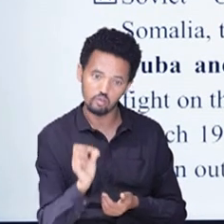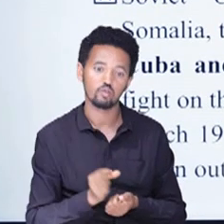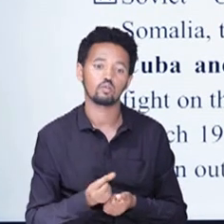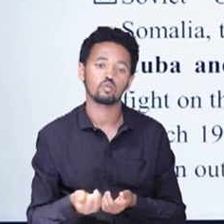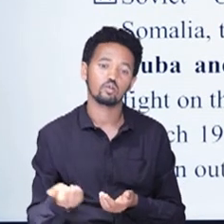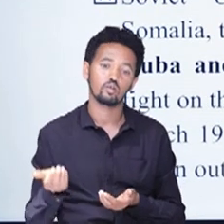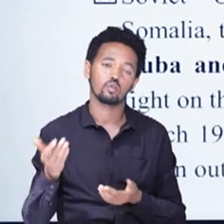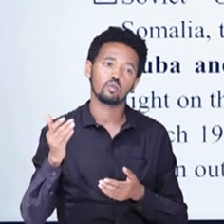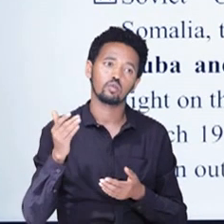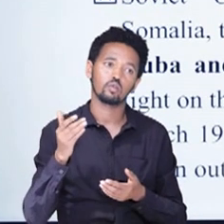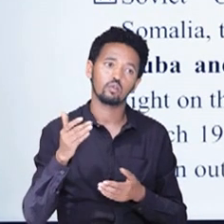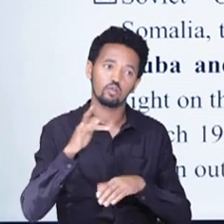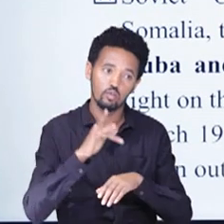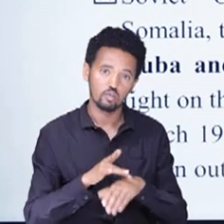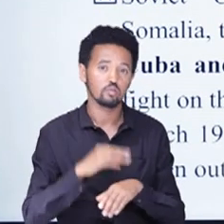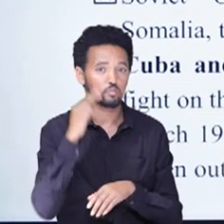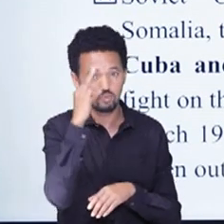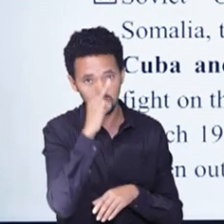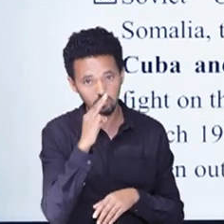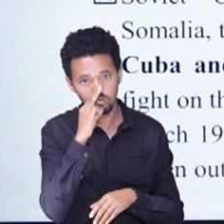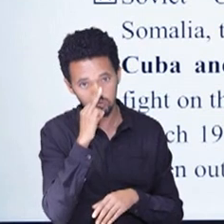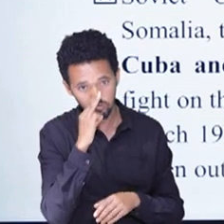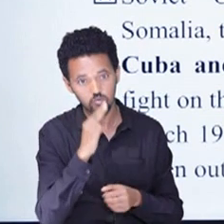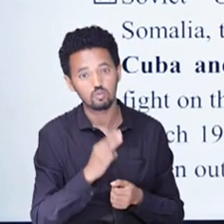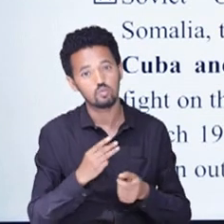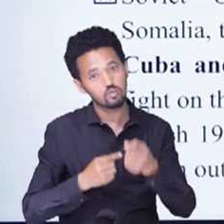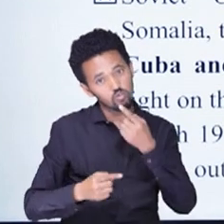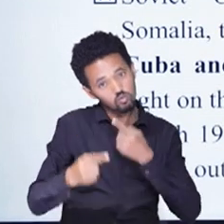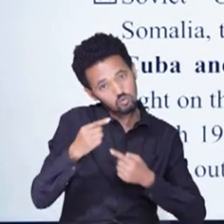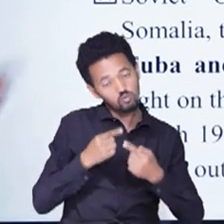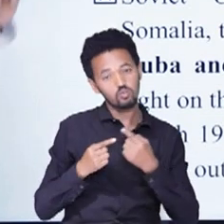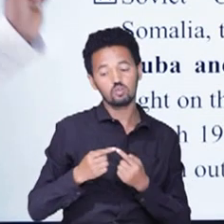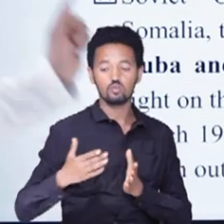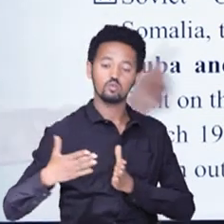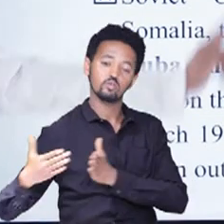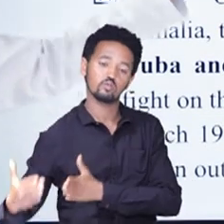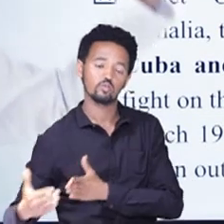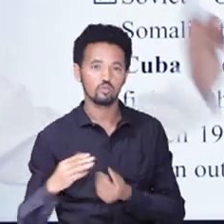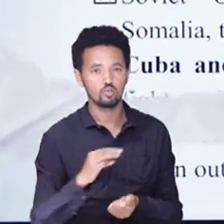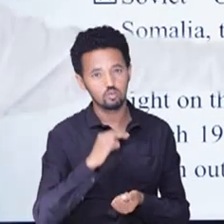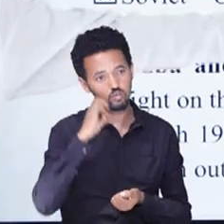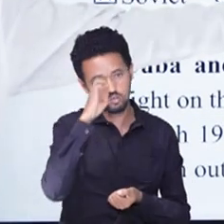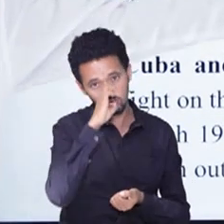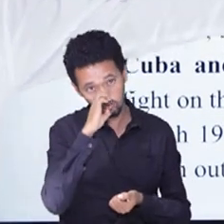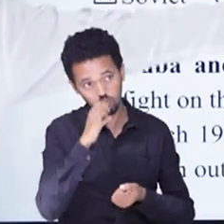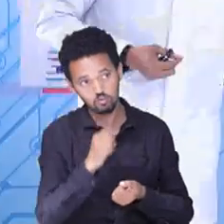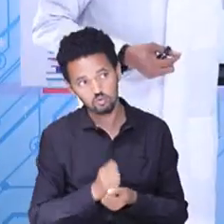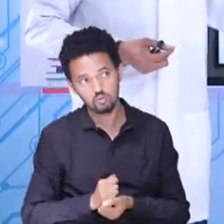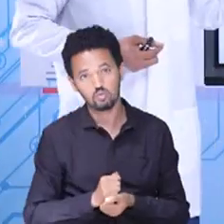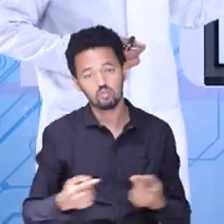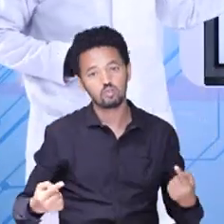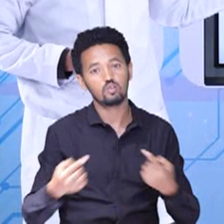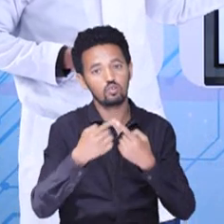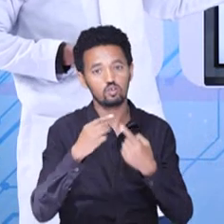of Somalia. Later, Soviet Union involved on the side of Ethiopia. Soviet Union ending their